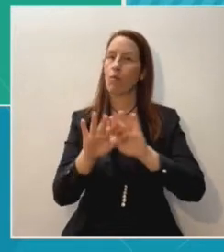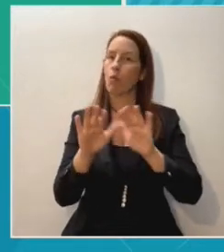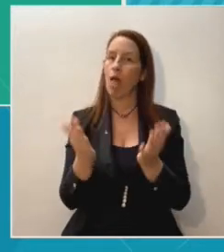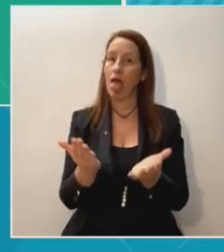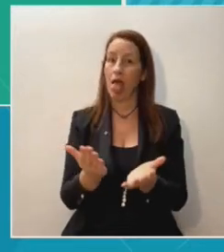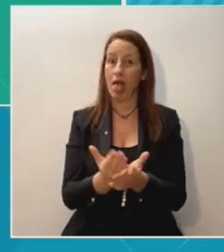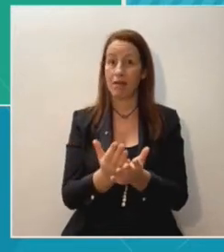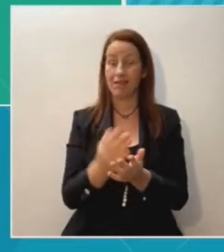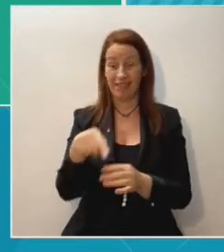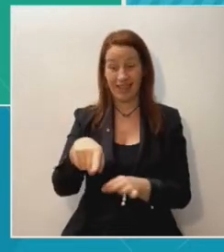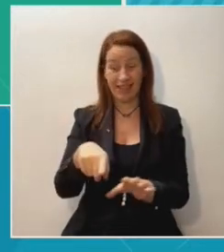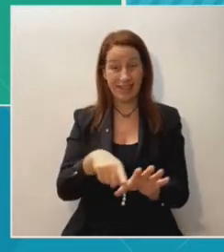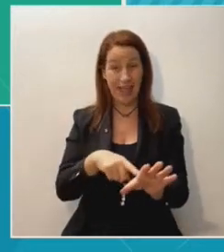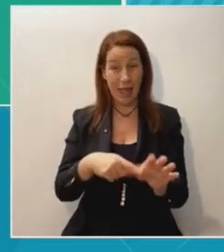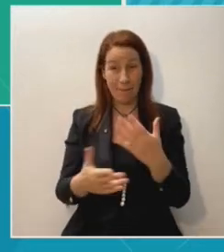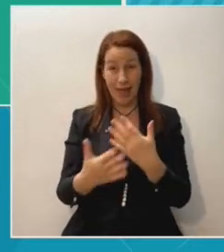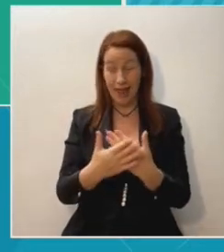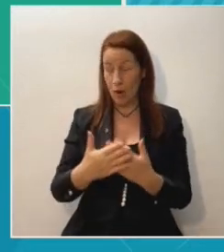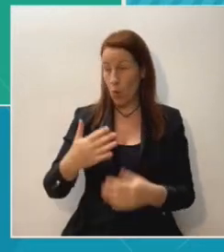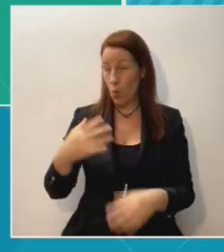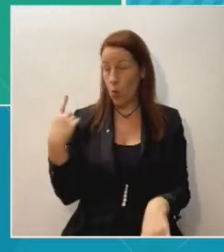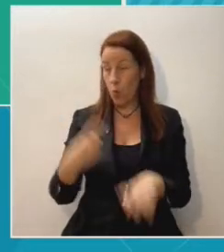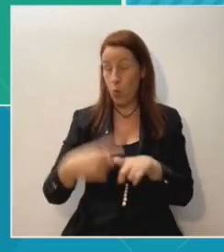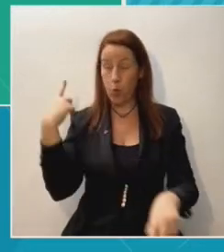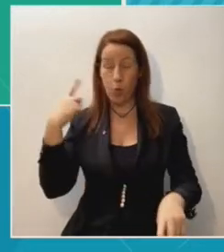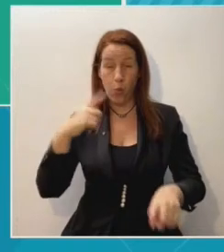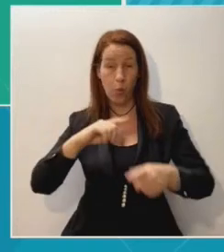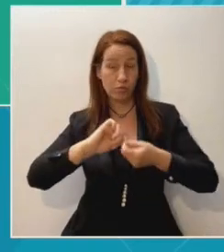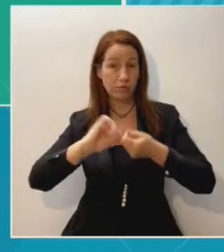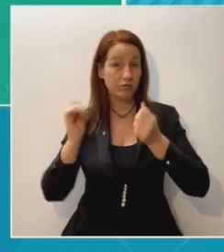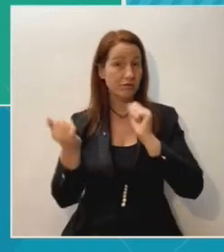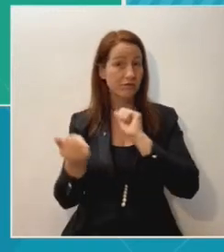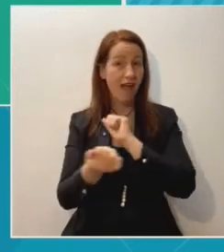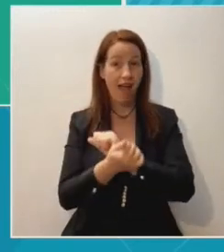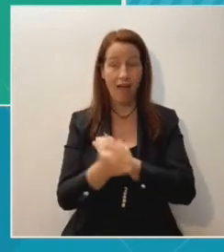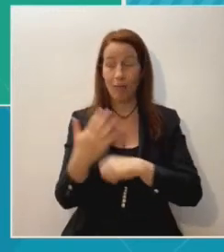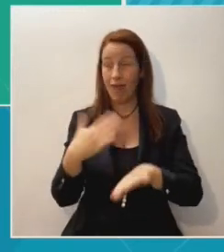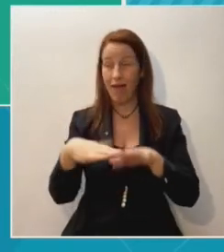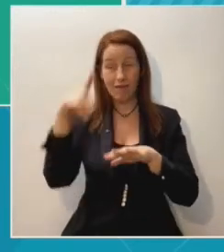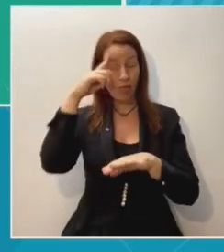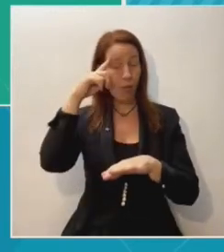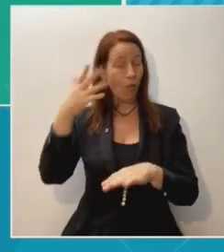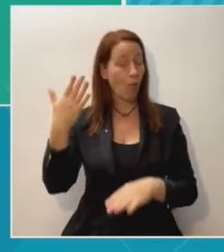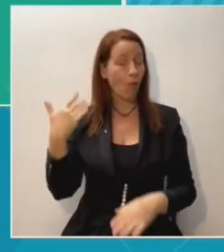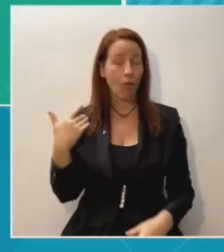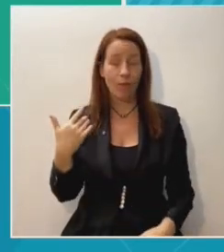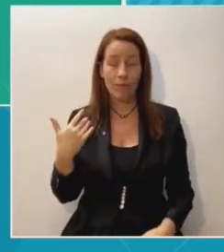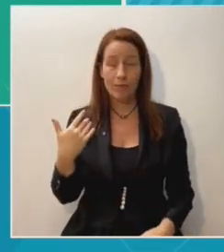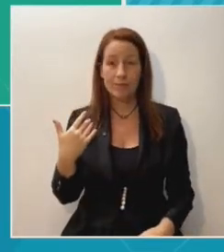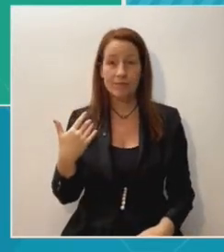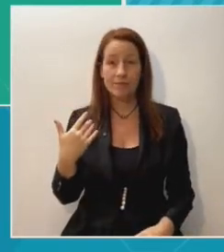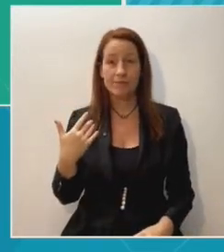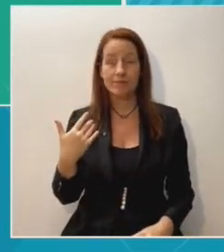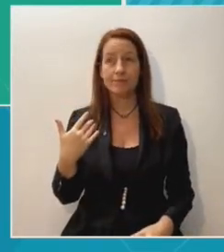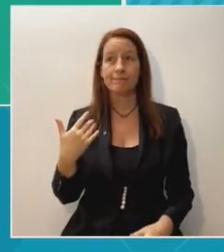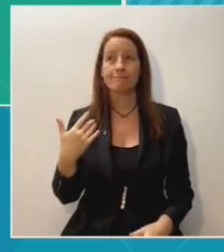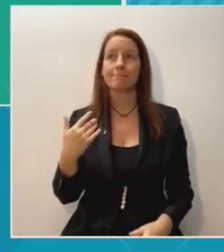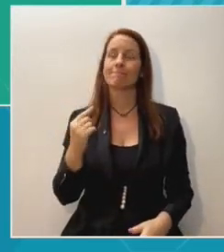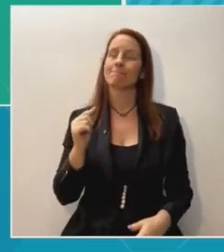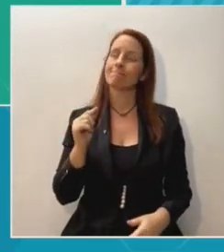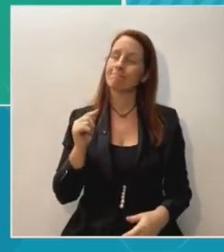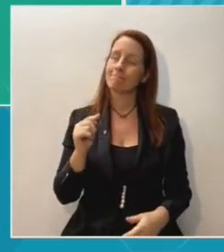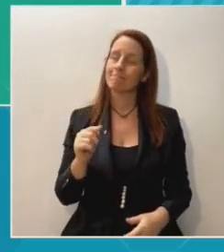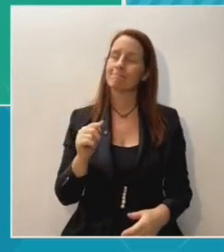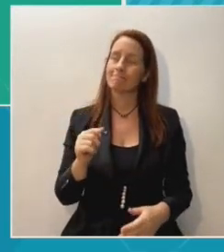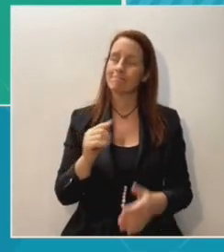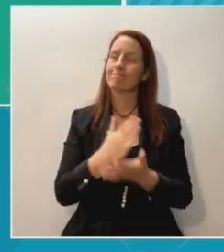year, is not something I think any of us could possibly have imagined. In that context, it's clear that the